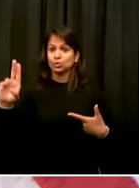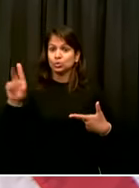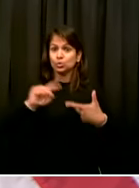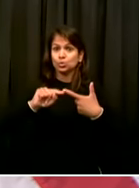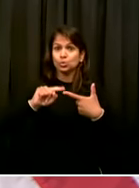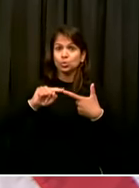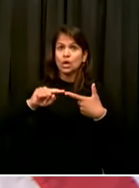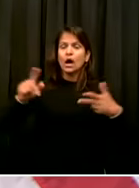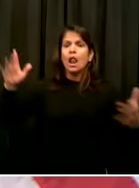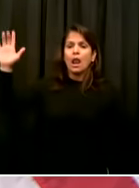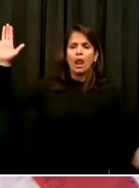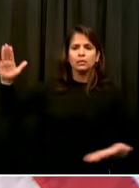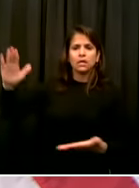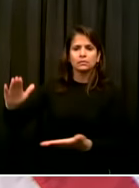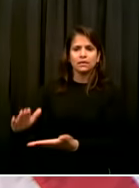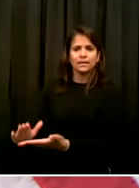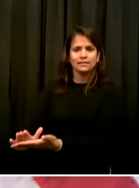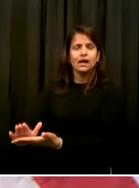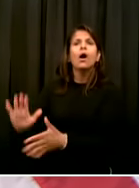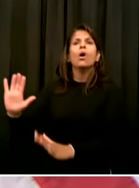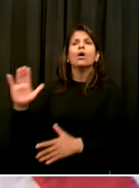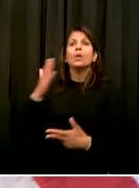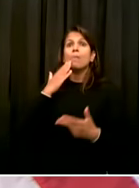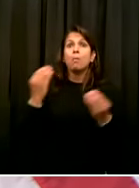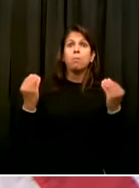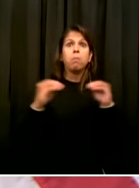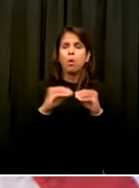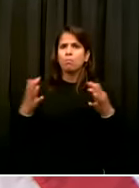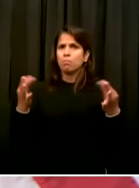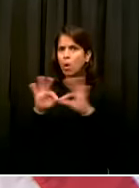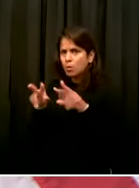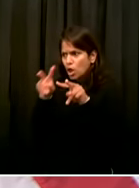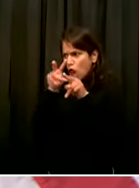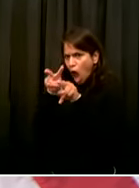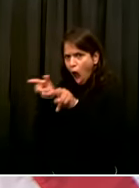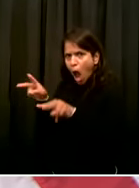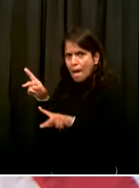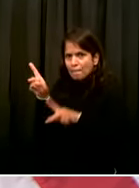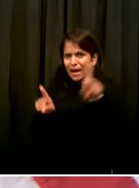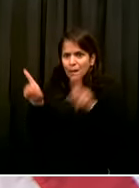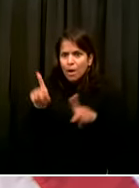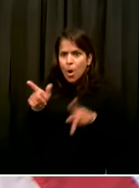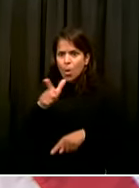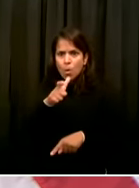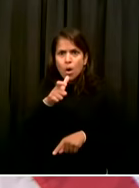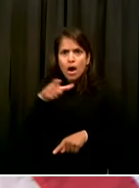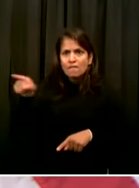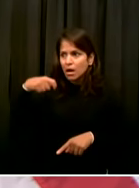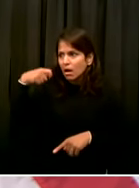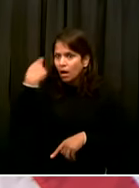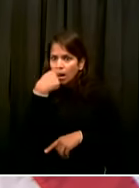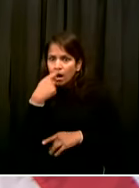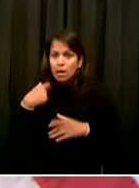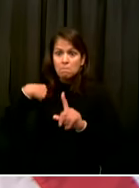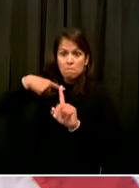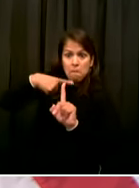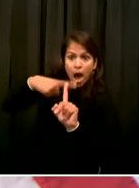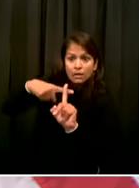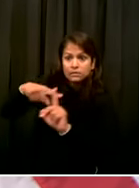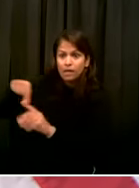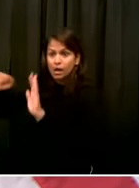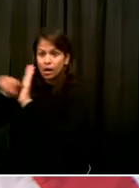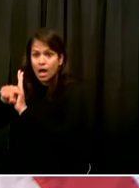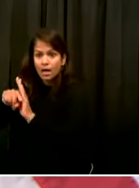will present case and fatality numbers and rates for the most recent 4-week period. Our website will also soon